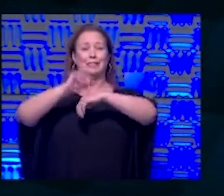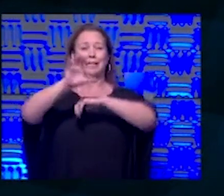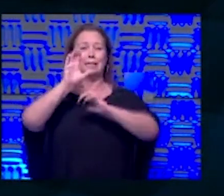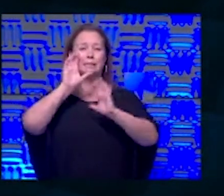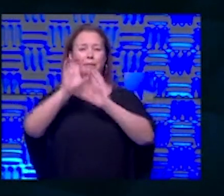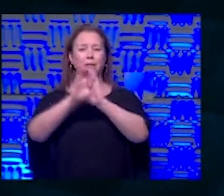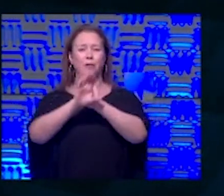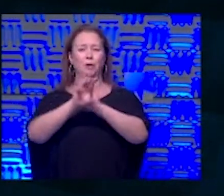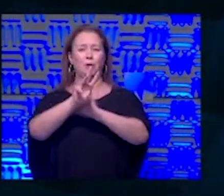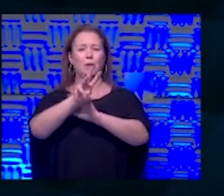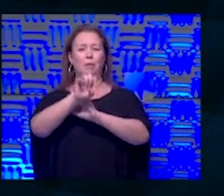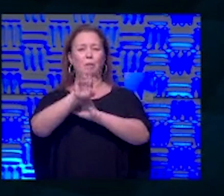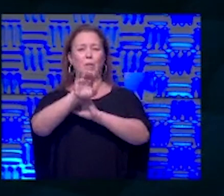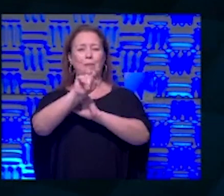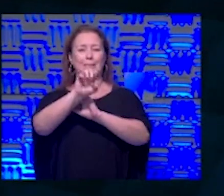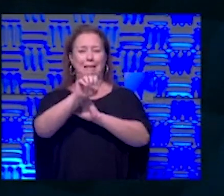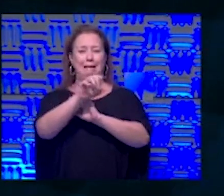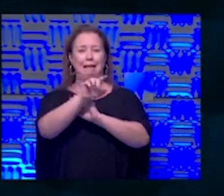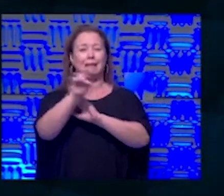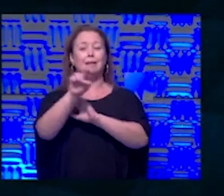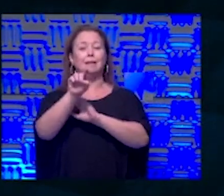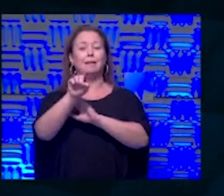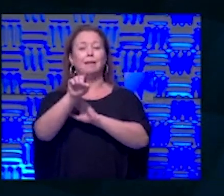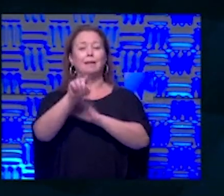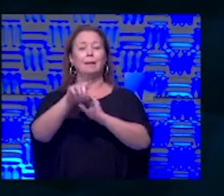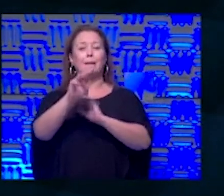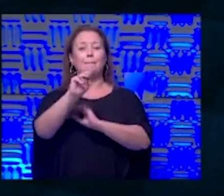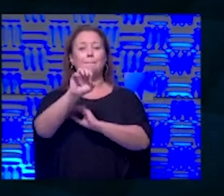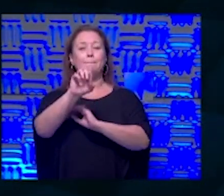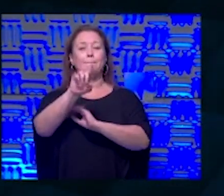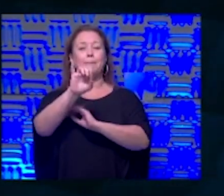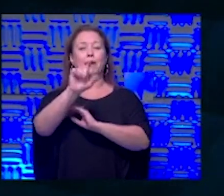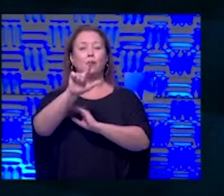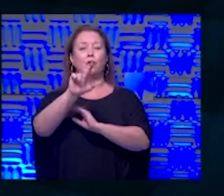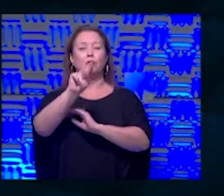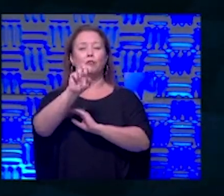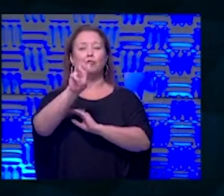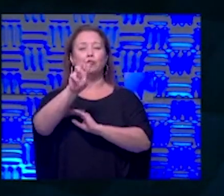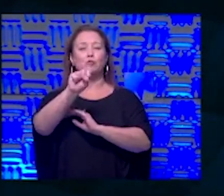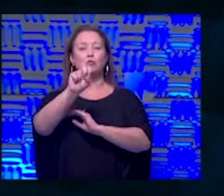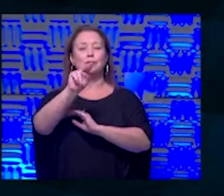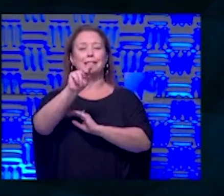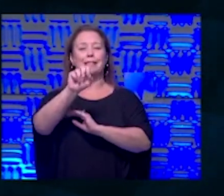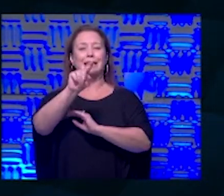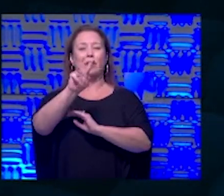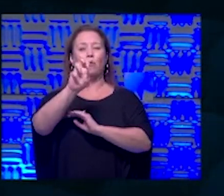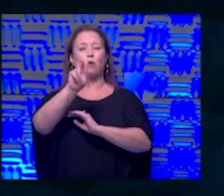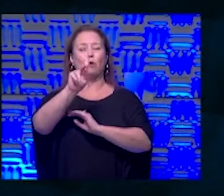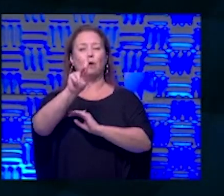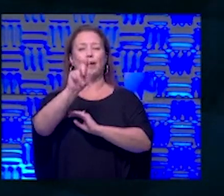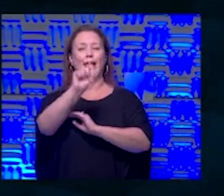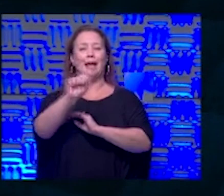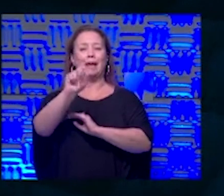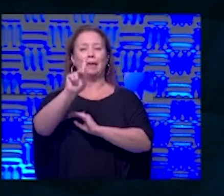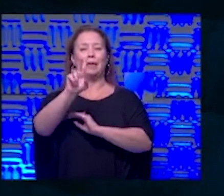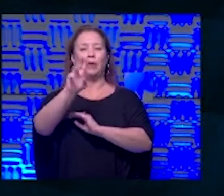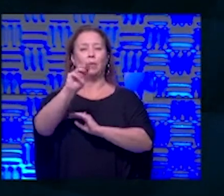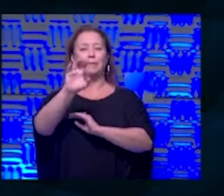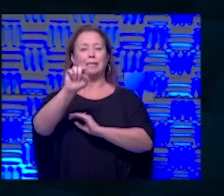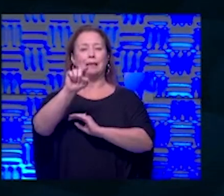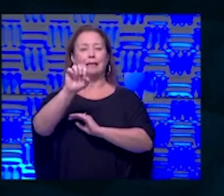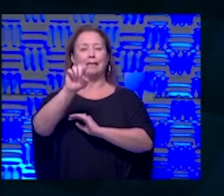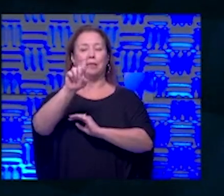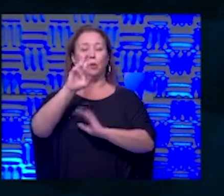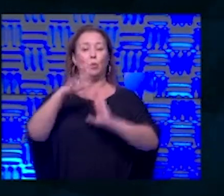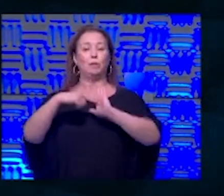in. We're going to put a website up to Medical News Network at kumc.edu. That's our email address. Email those to us, and then we